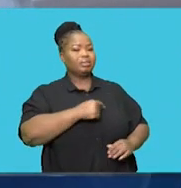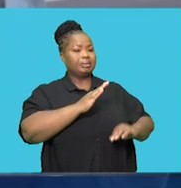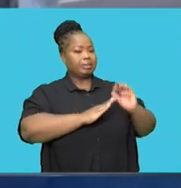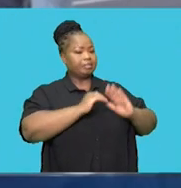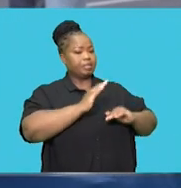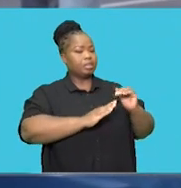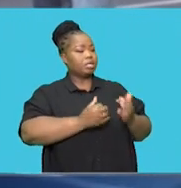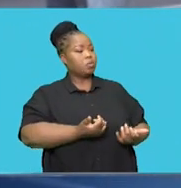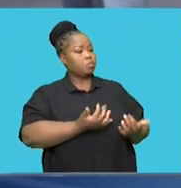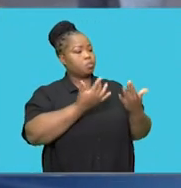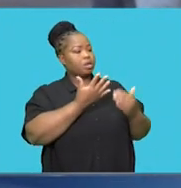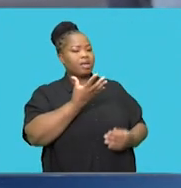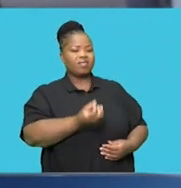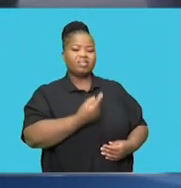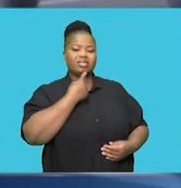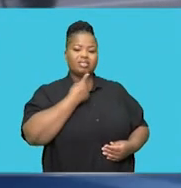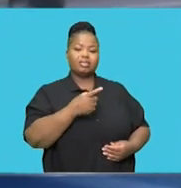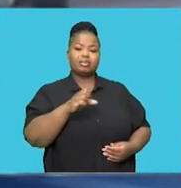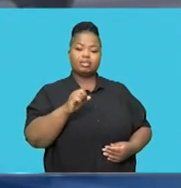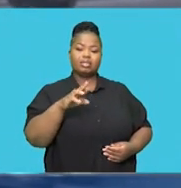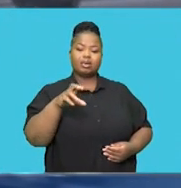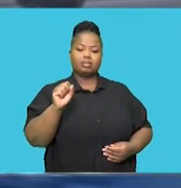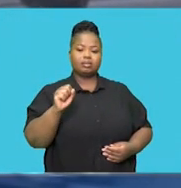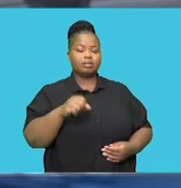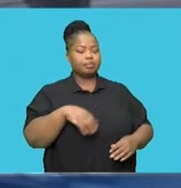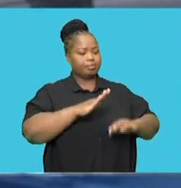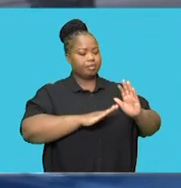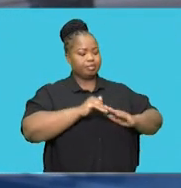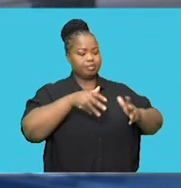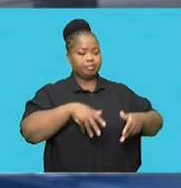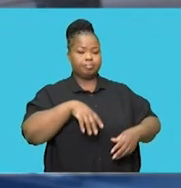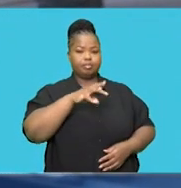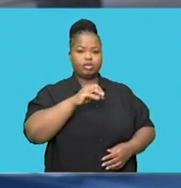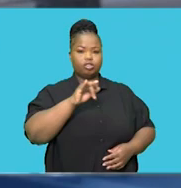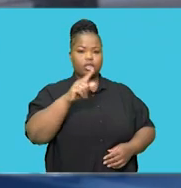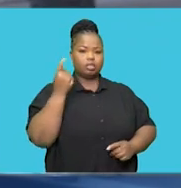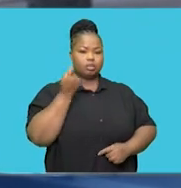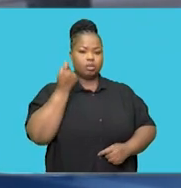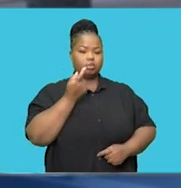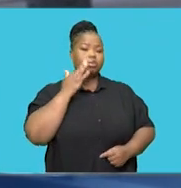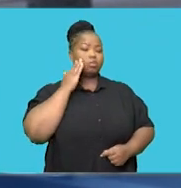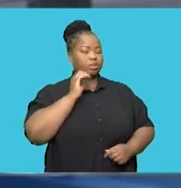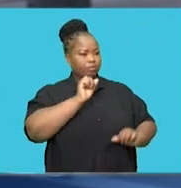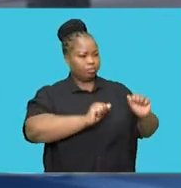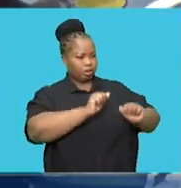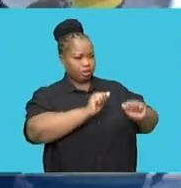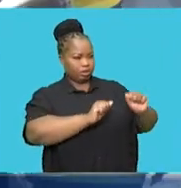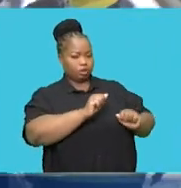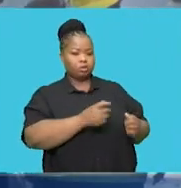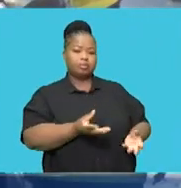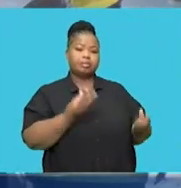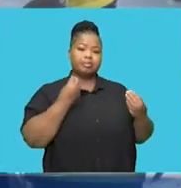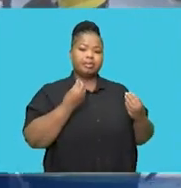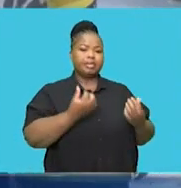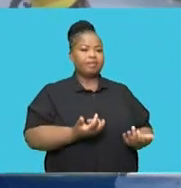On arrival, we found that it's a SARS building here in Marshalltown. Immediately when we did the assessment, we found the fire